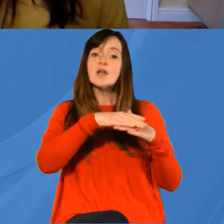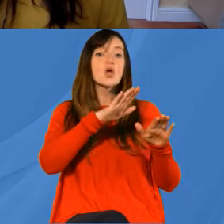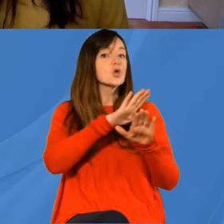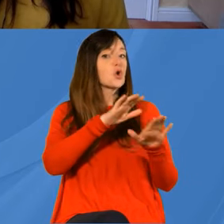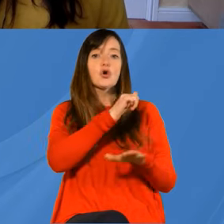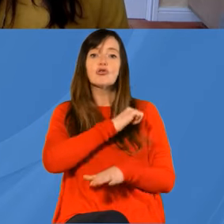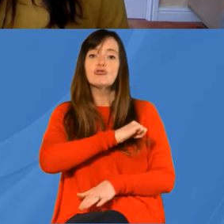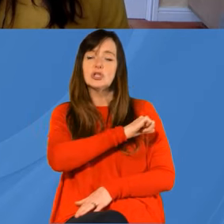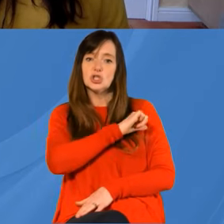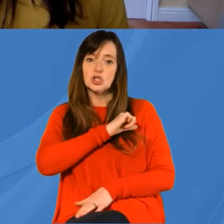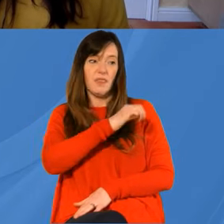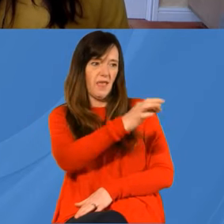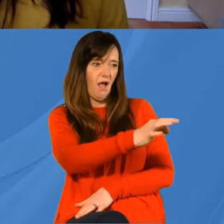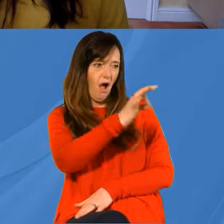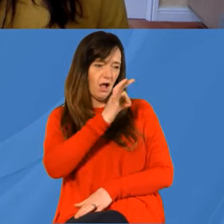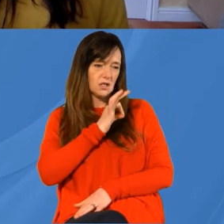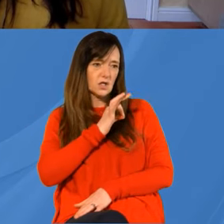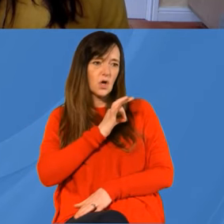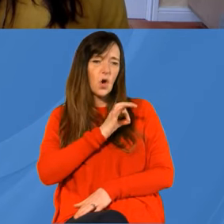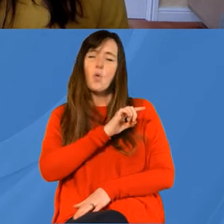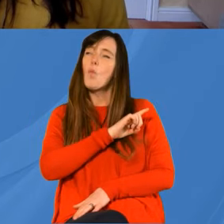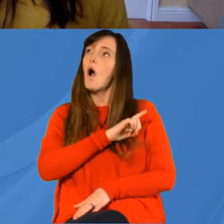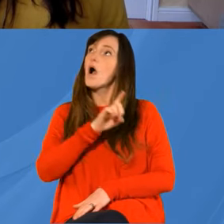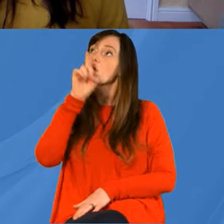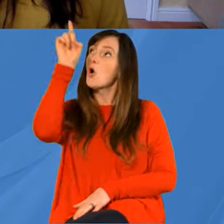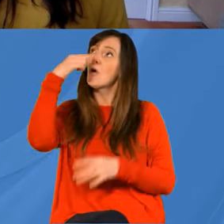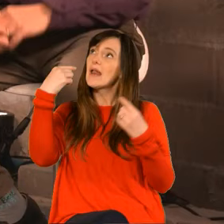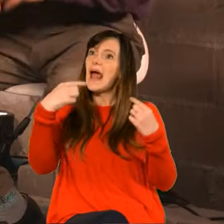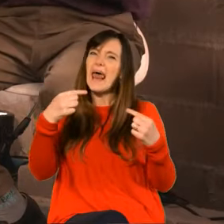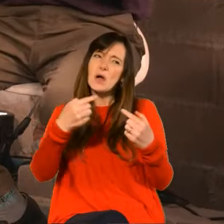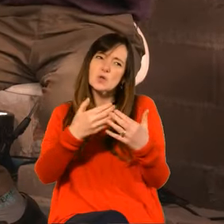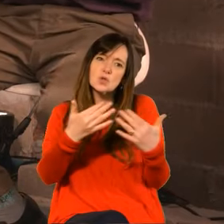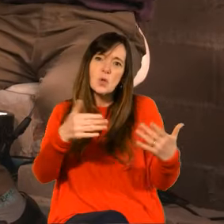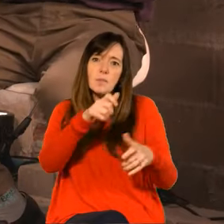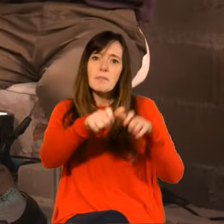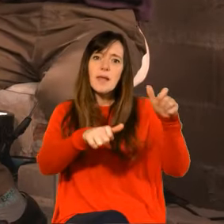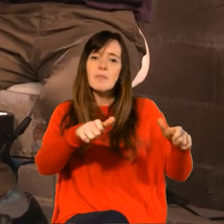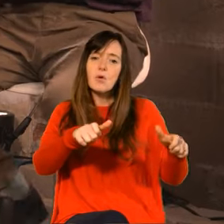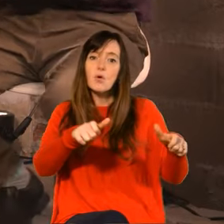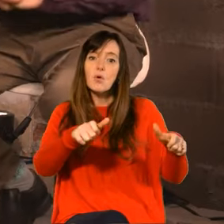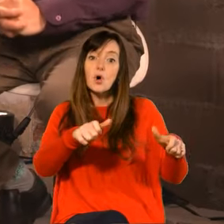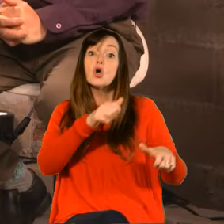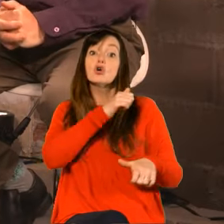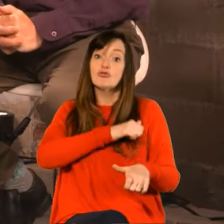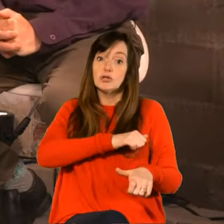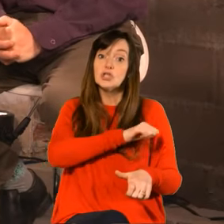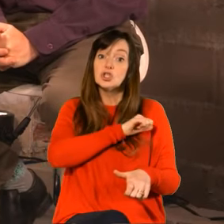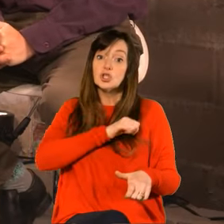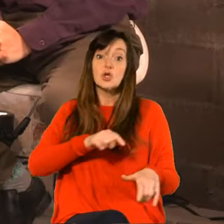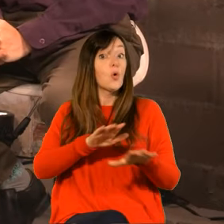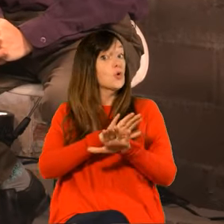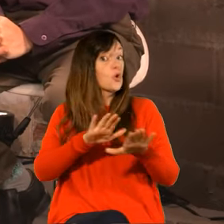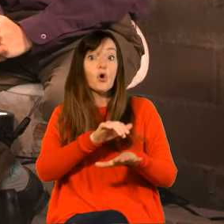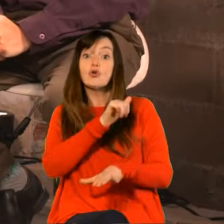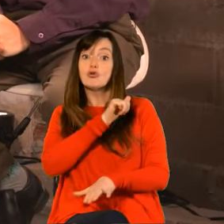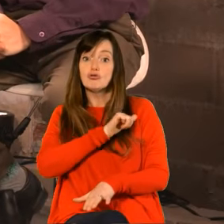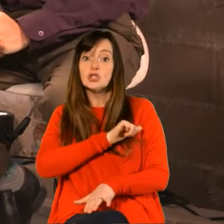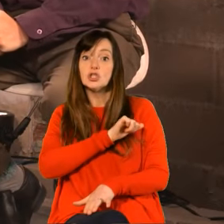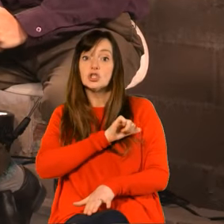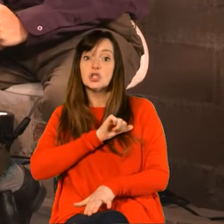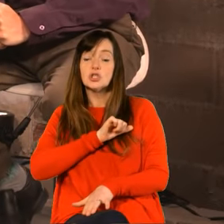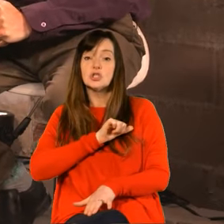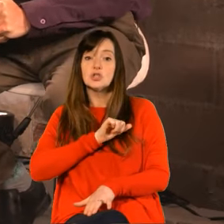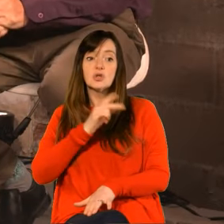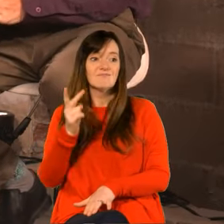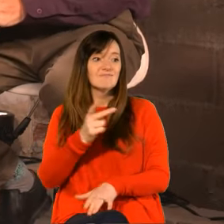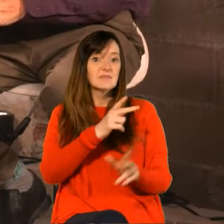many people, including Christians, die of COVID-19? From Helena. Thanks for that question. Great question. Thanks, Helena, from